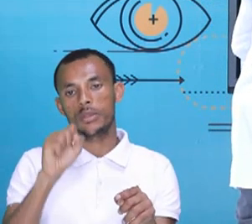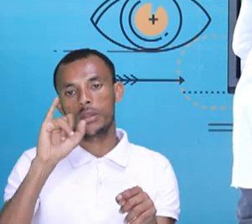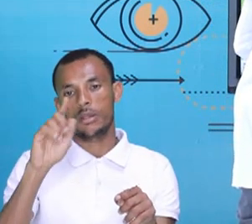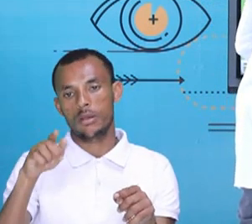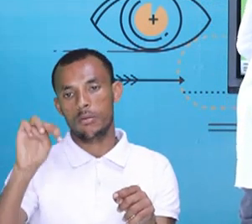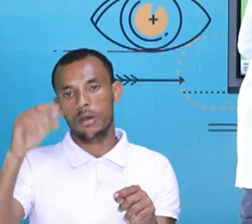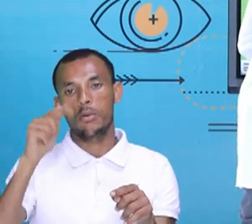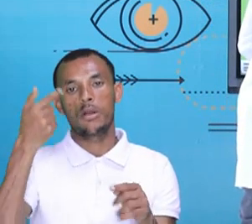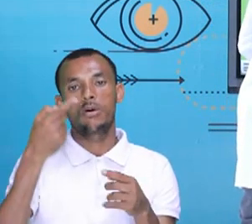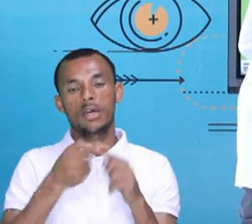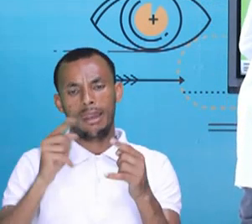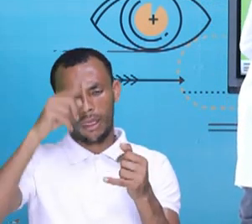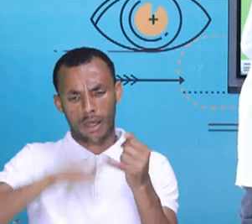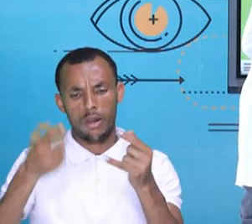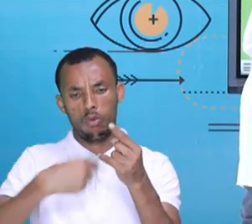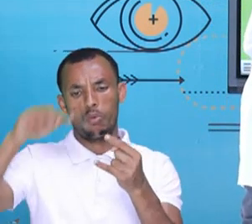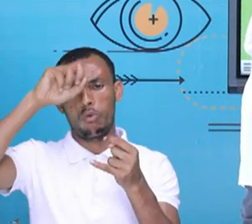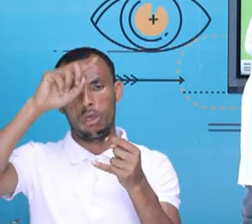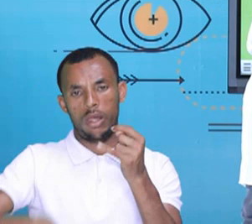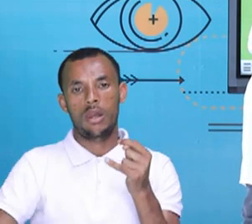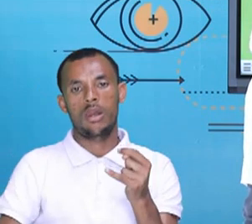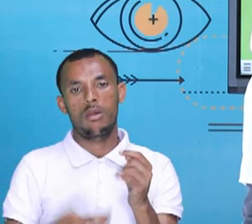End-to-end overlap.